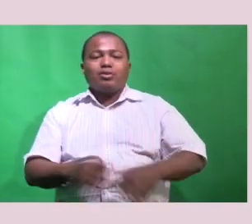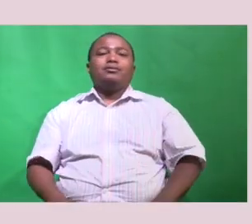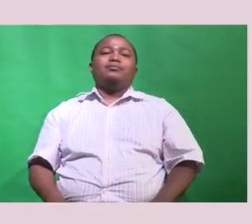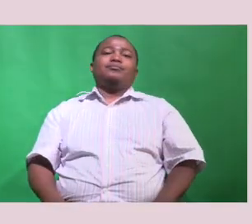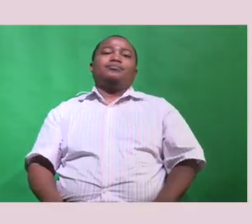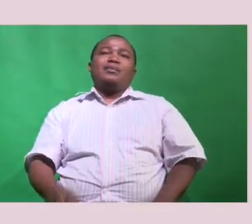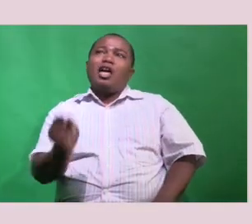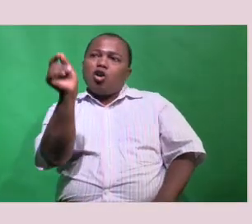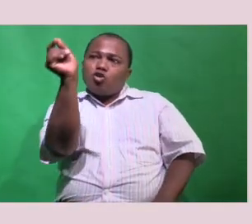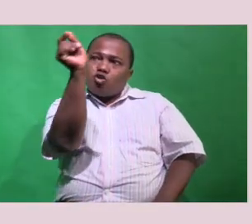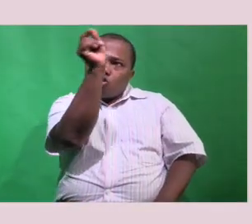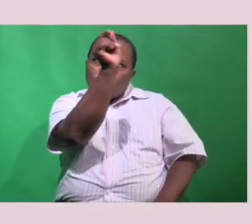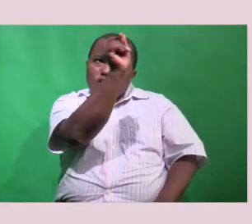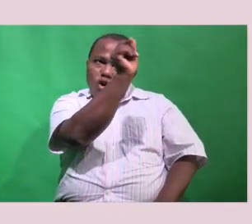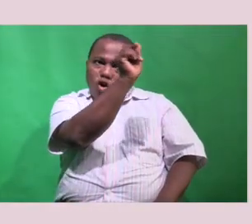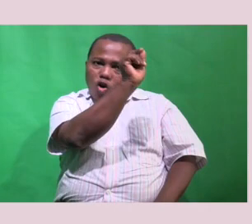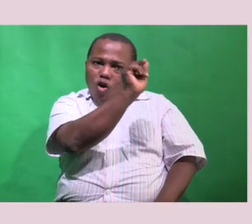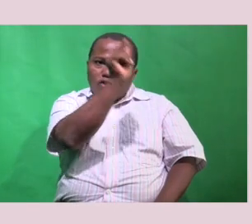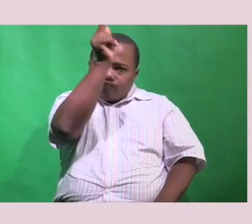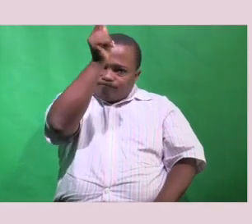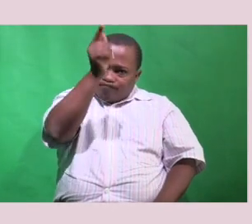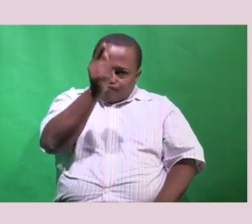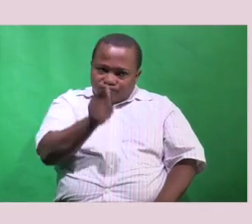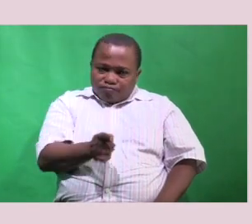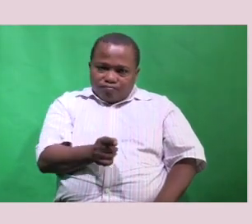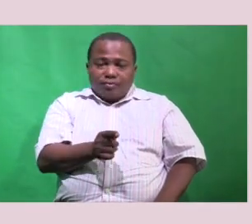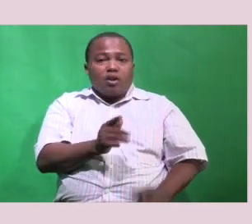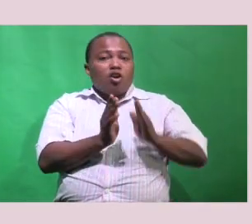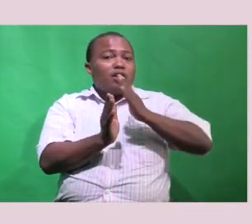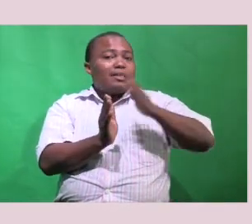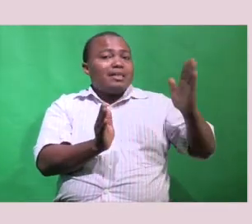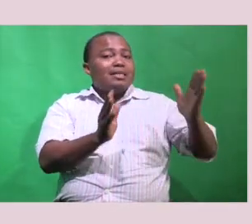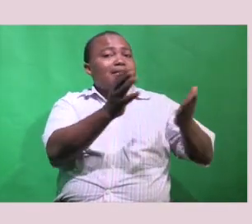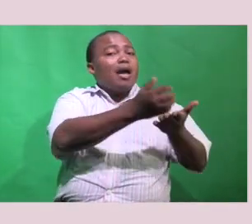Draw here profit